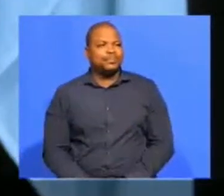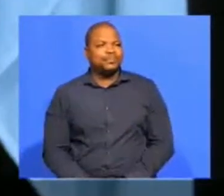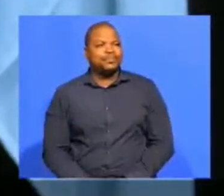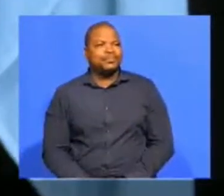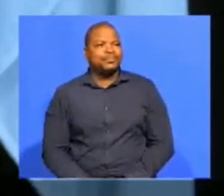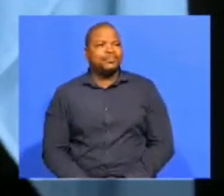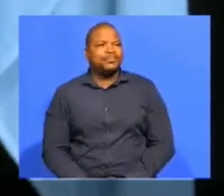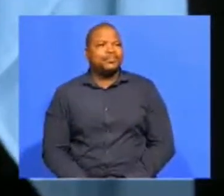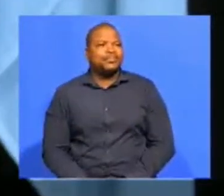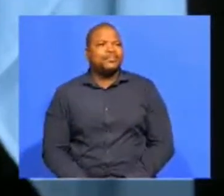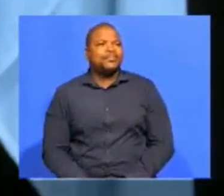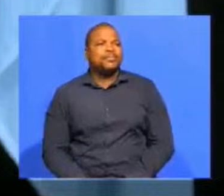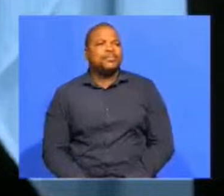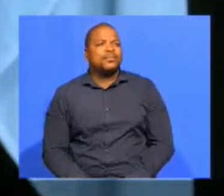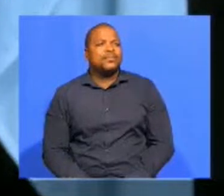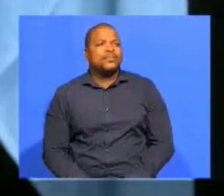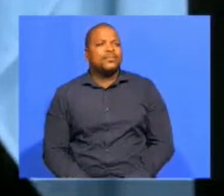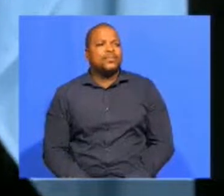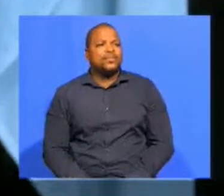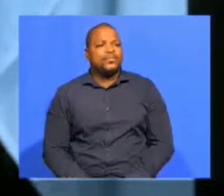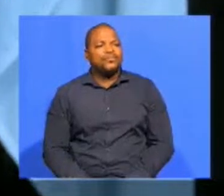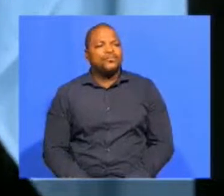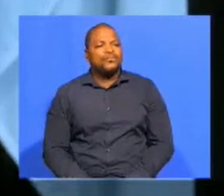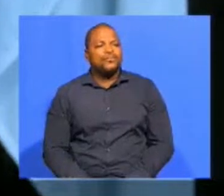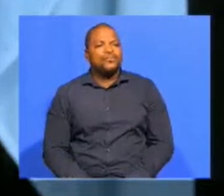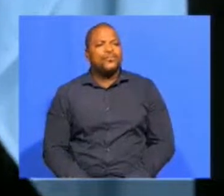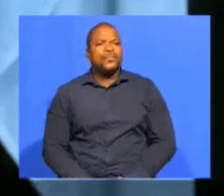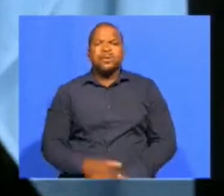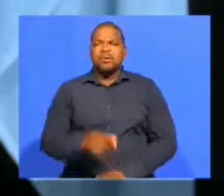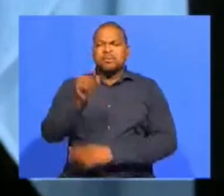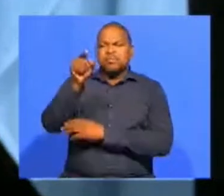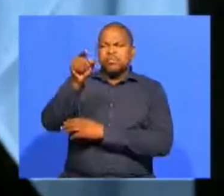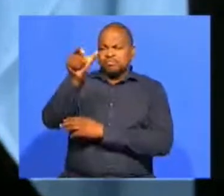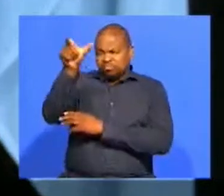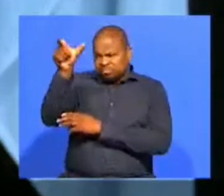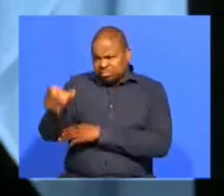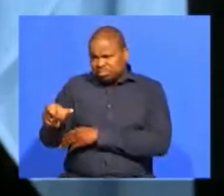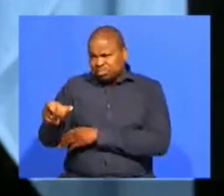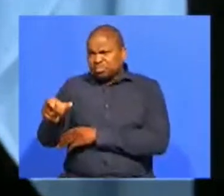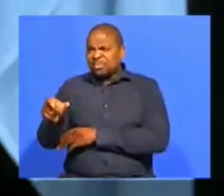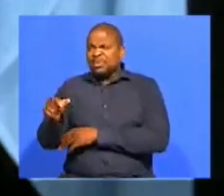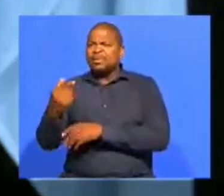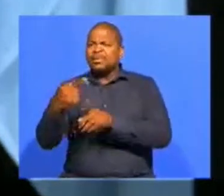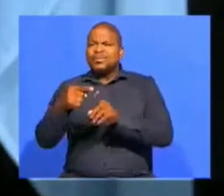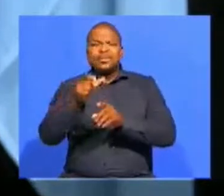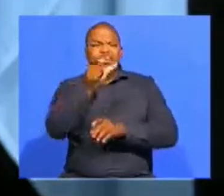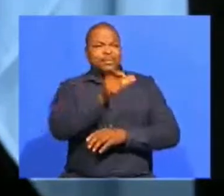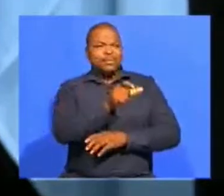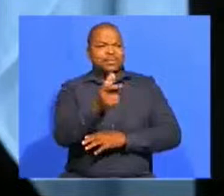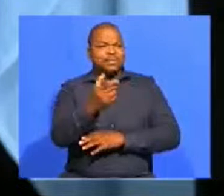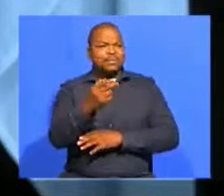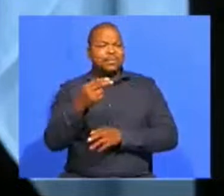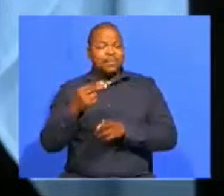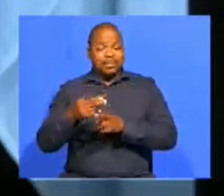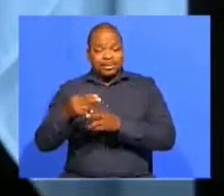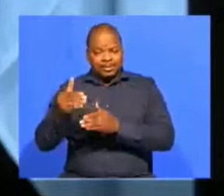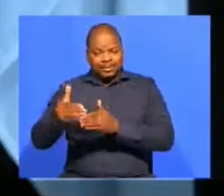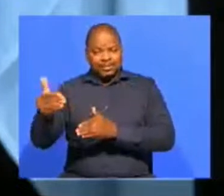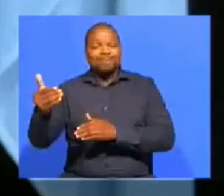look. I could look and I could point to persons. I see Elmer Chase sitting right next to